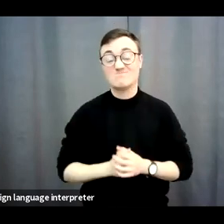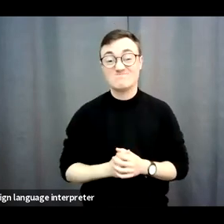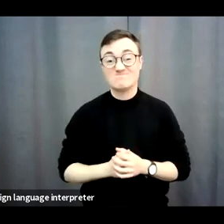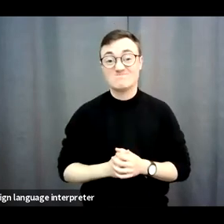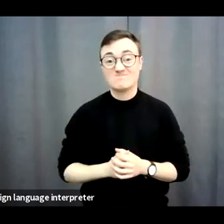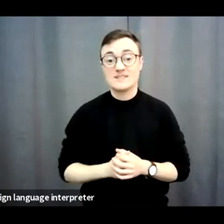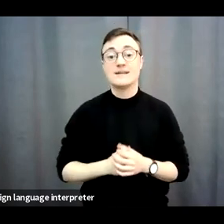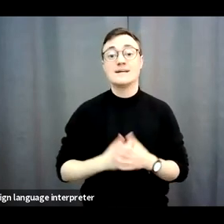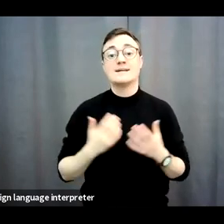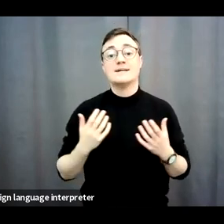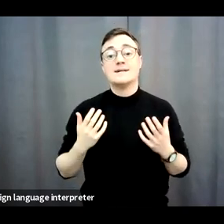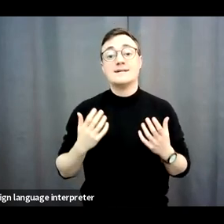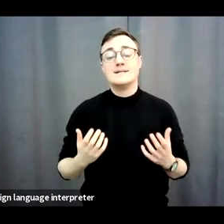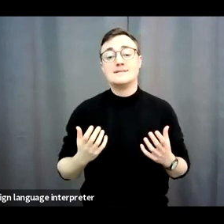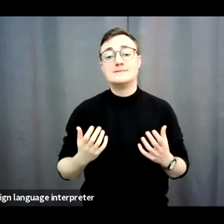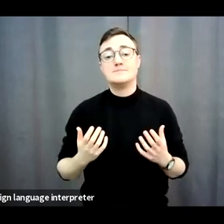And